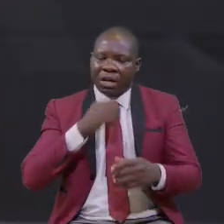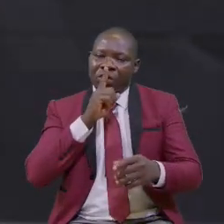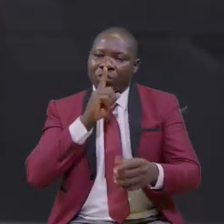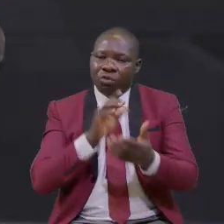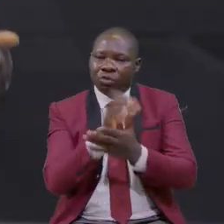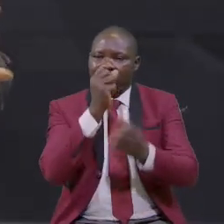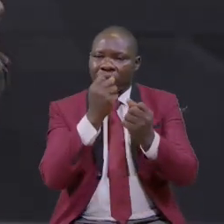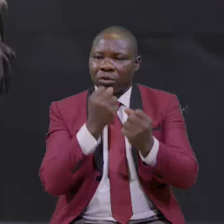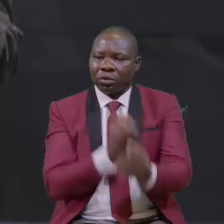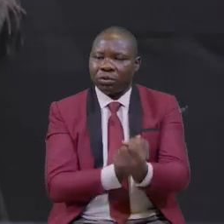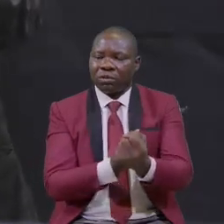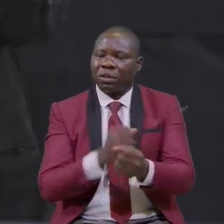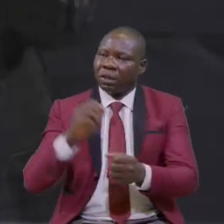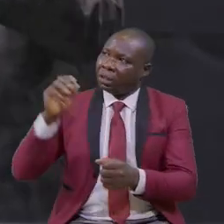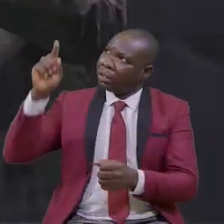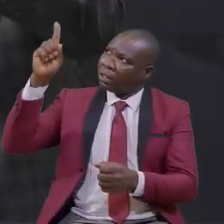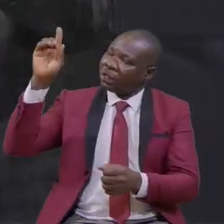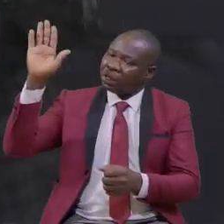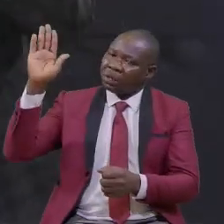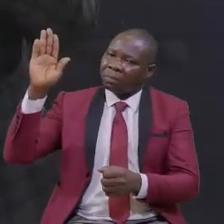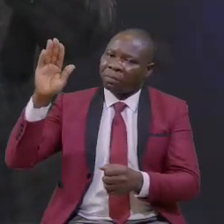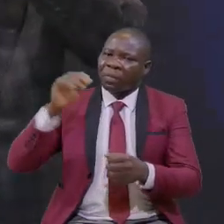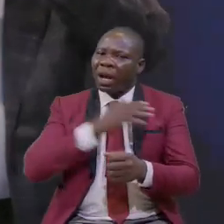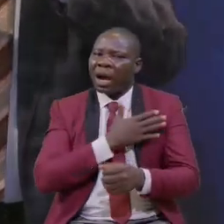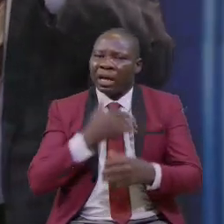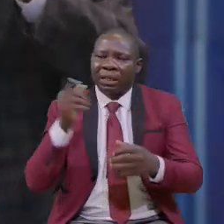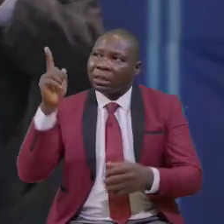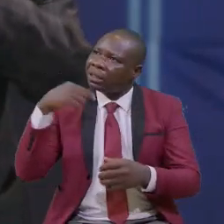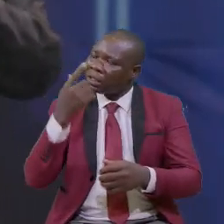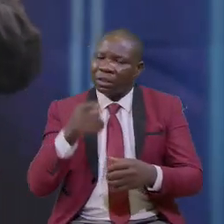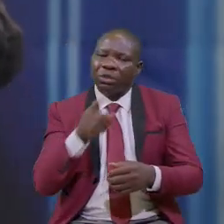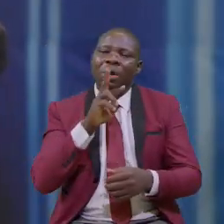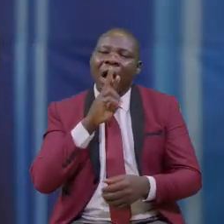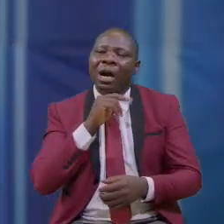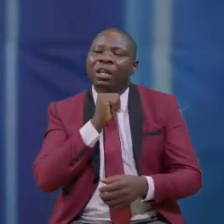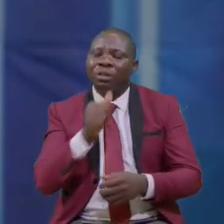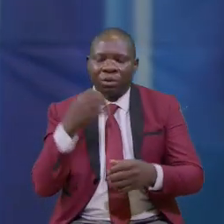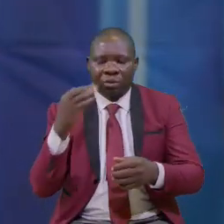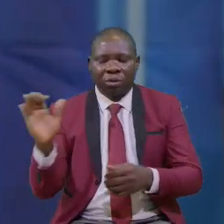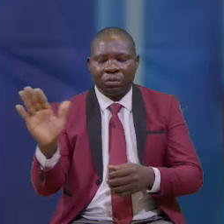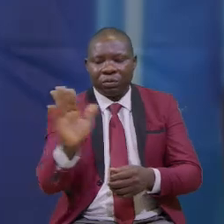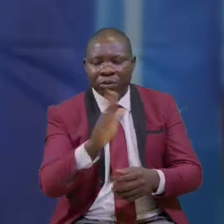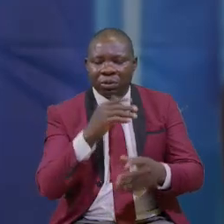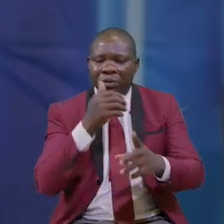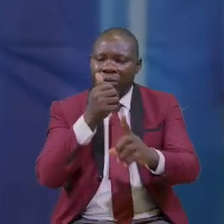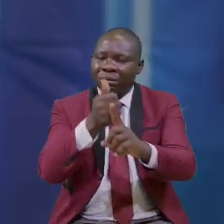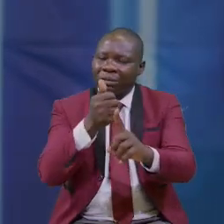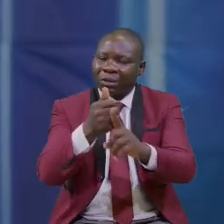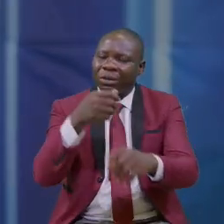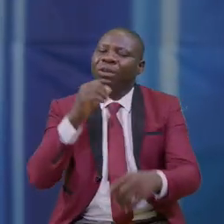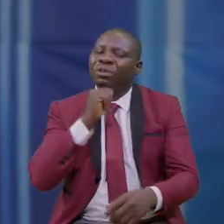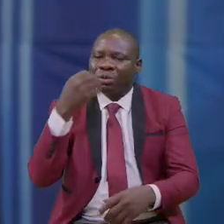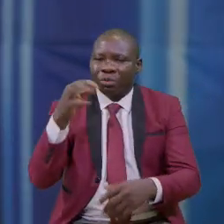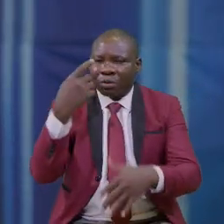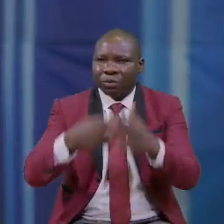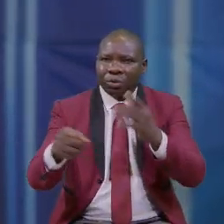he says, and that not of yourself. Not of what you do, not of the